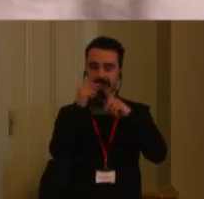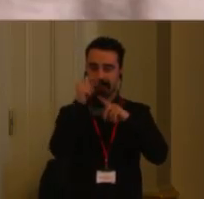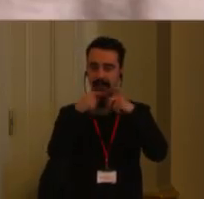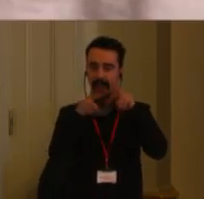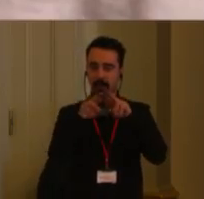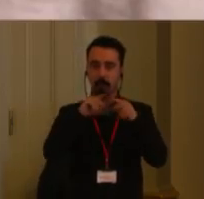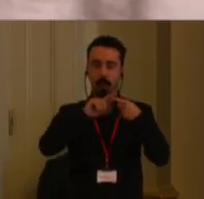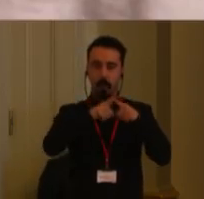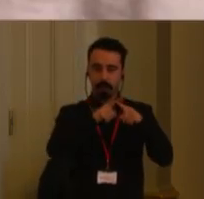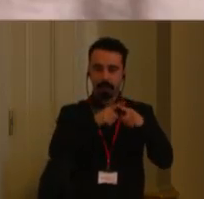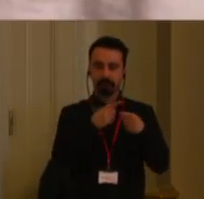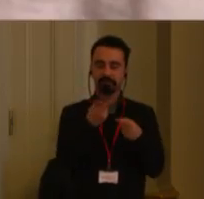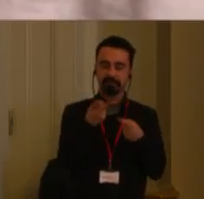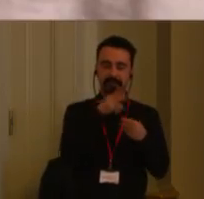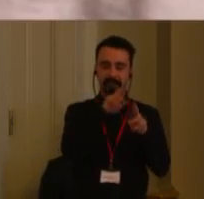Holding.